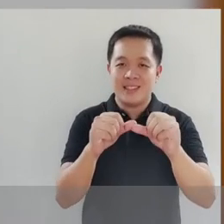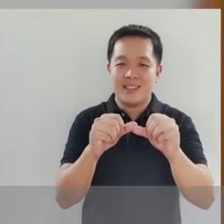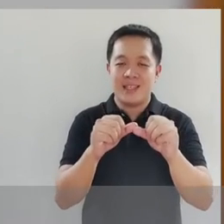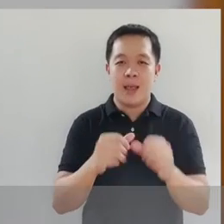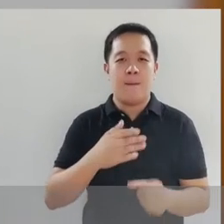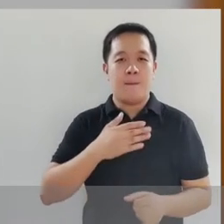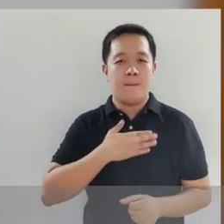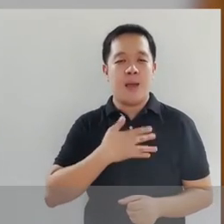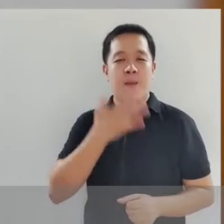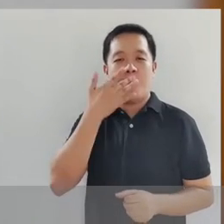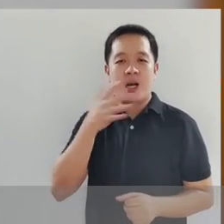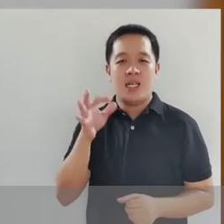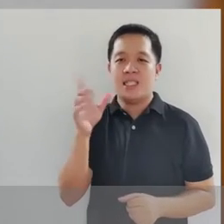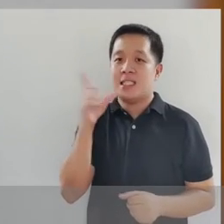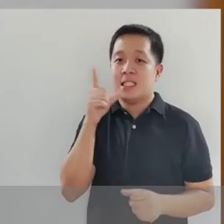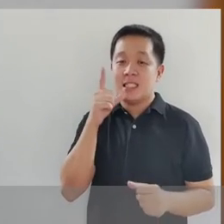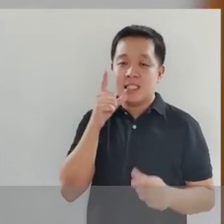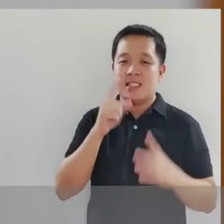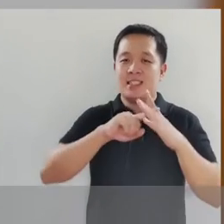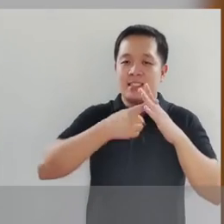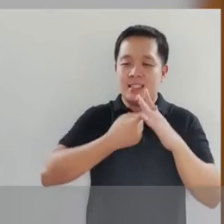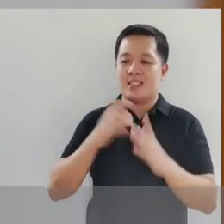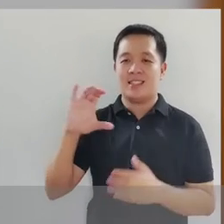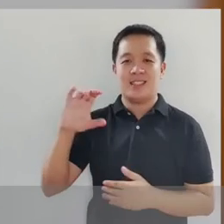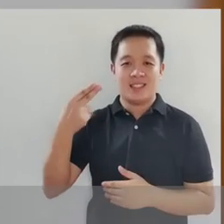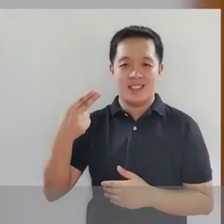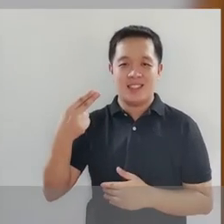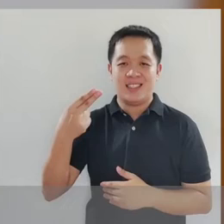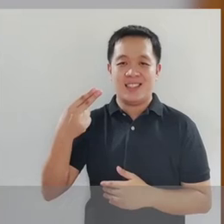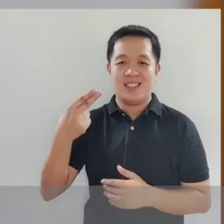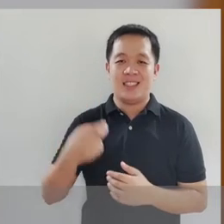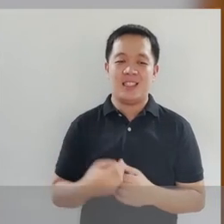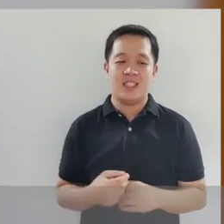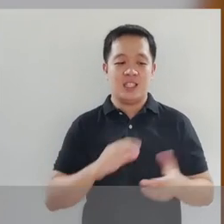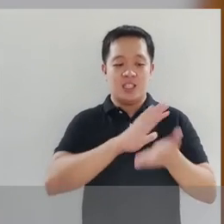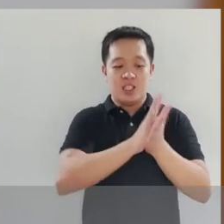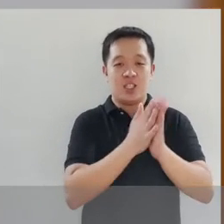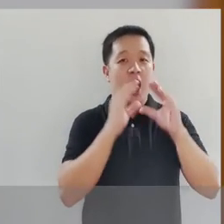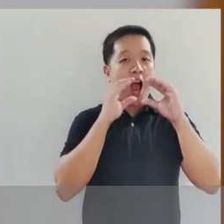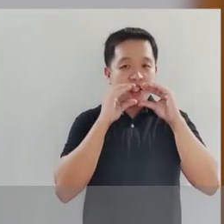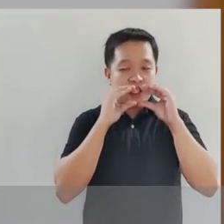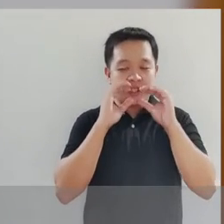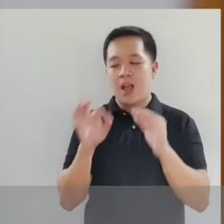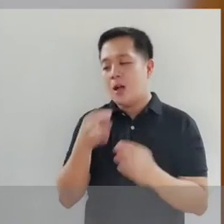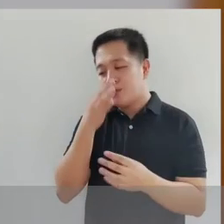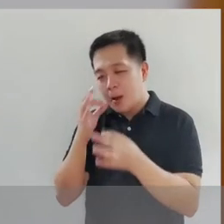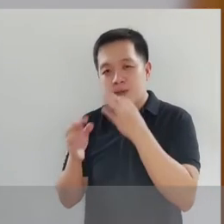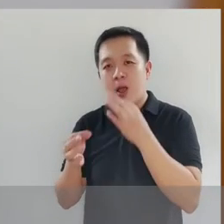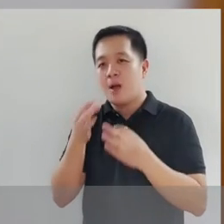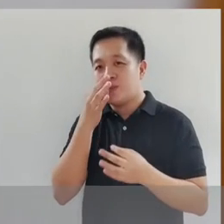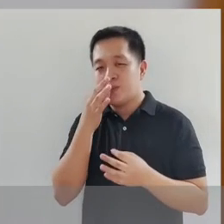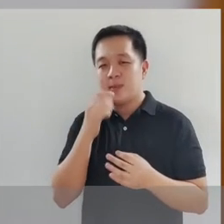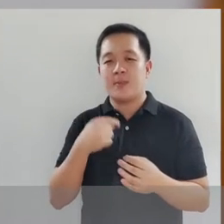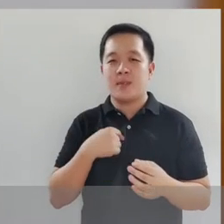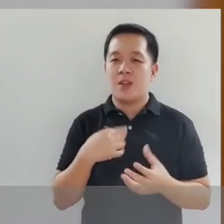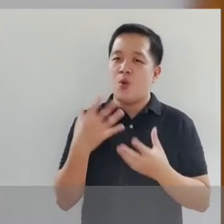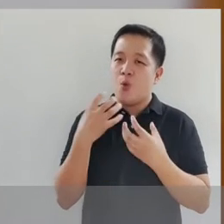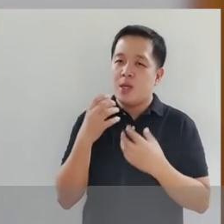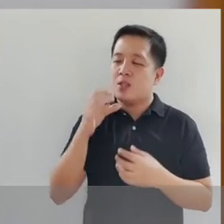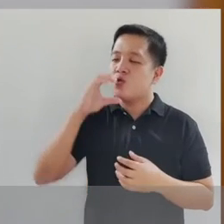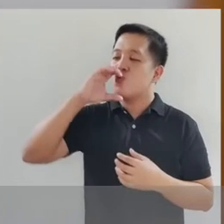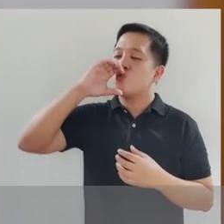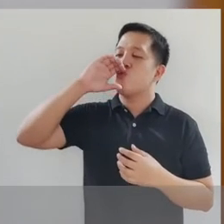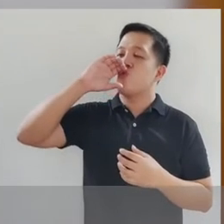Munch, munch. My favorite lunch begins with ch. It's cheeseburger and chips. I love